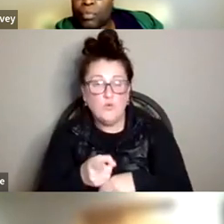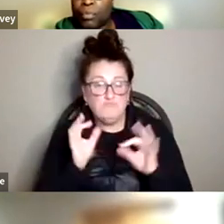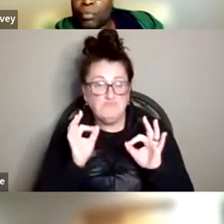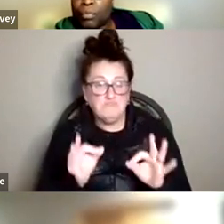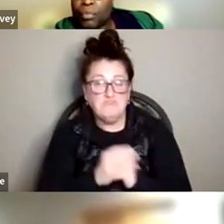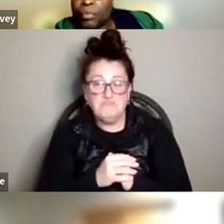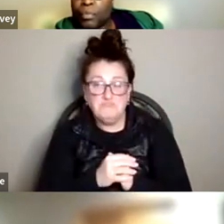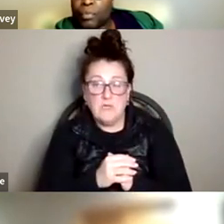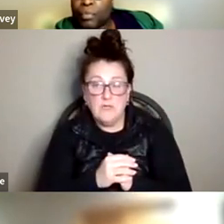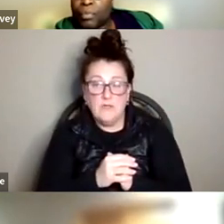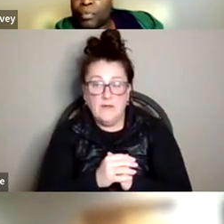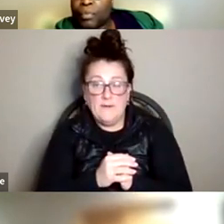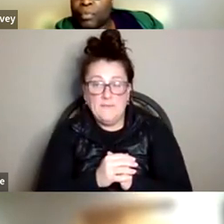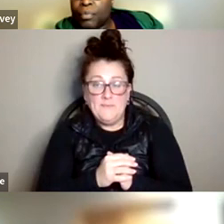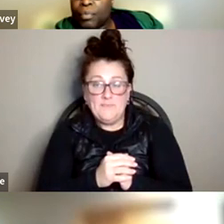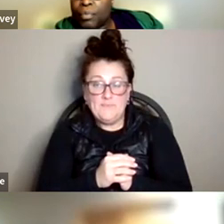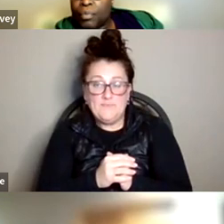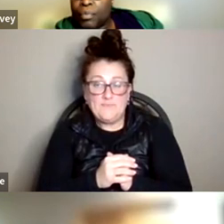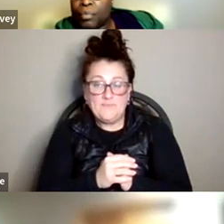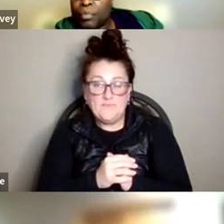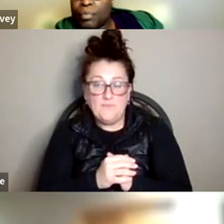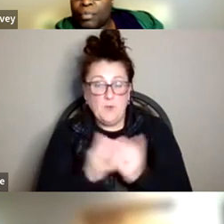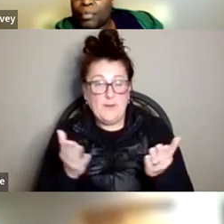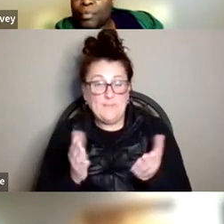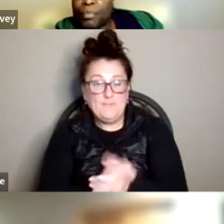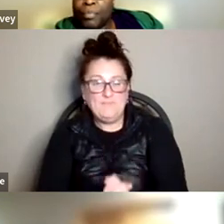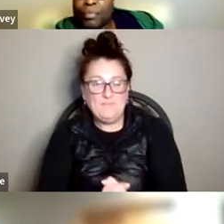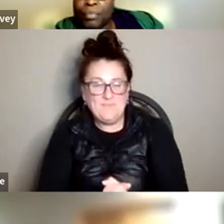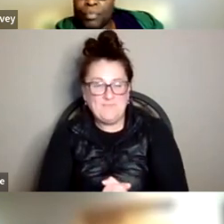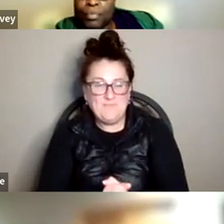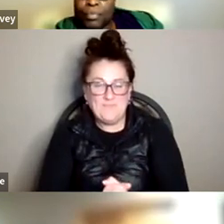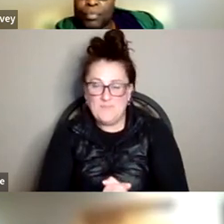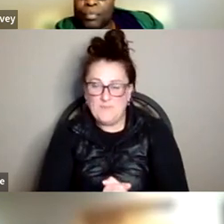chat. So we'll be here.